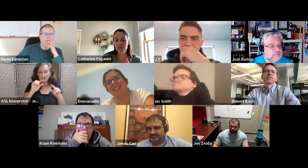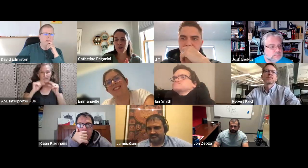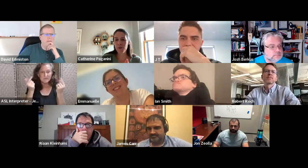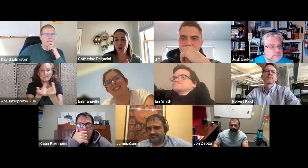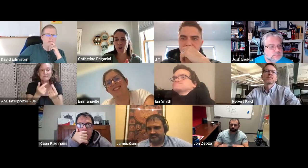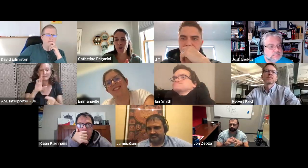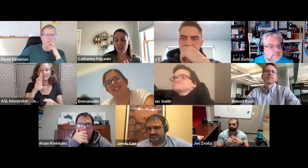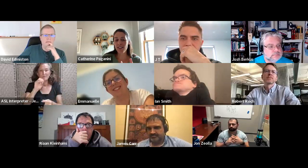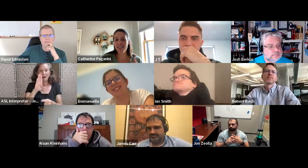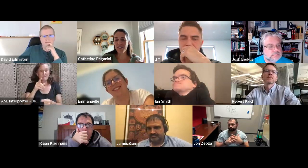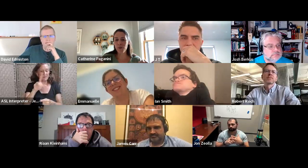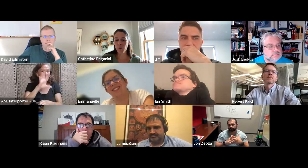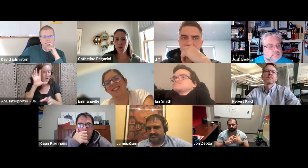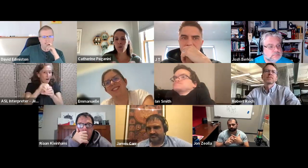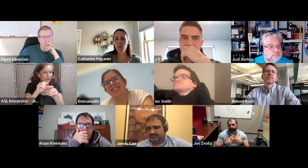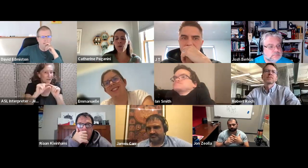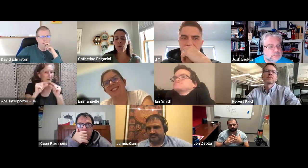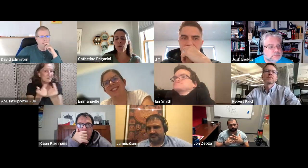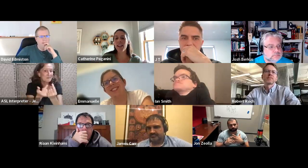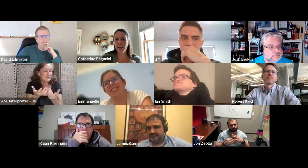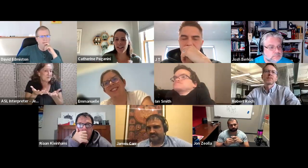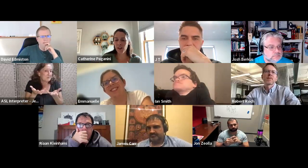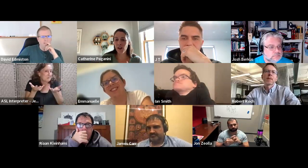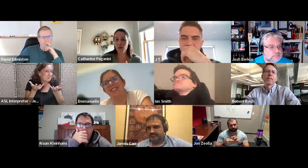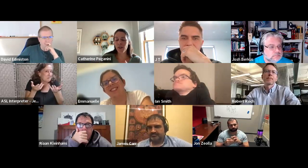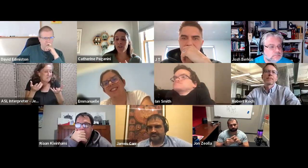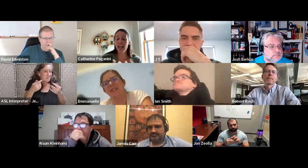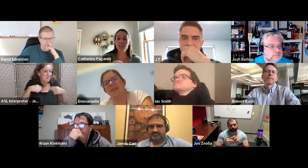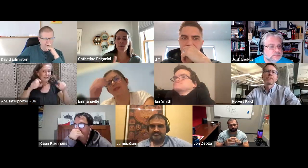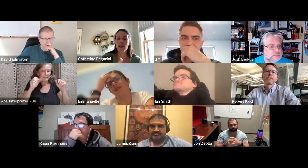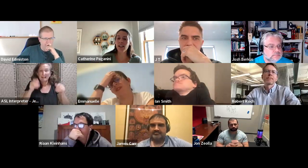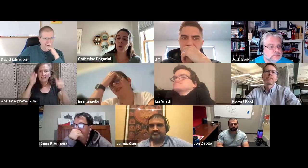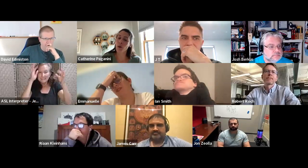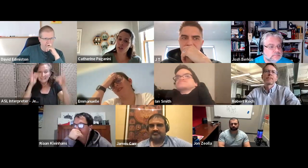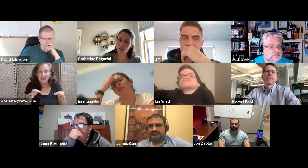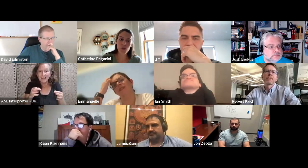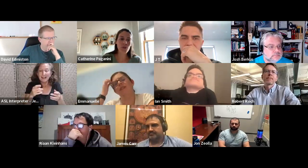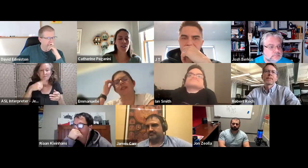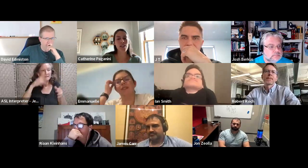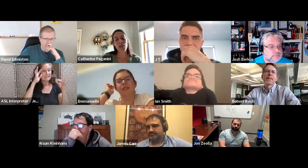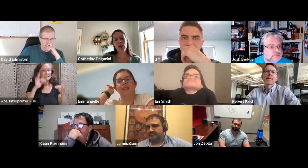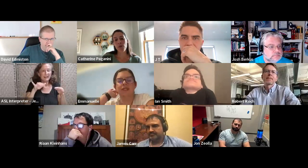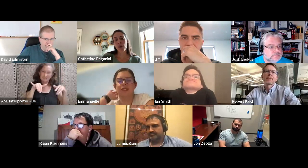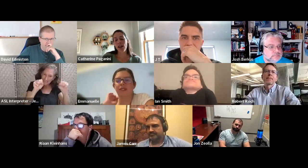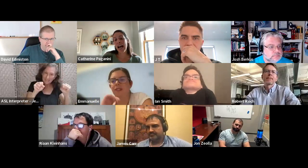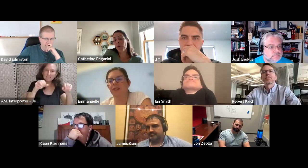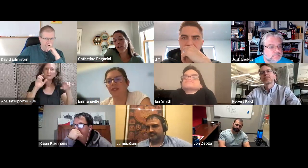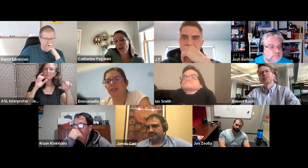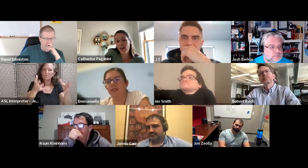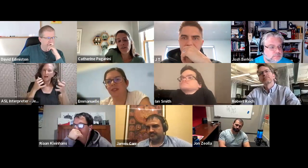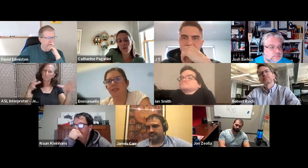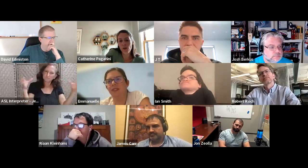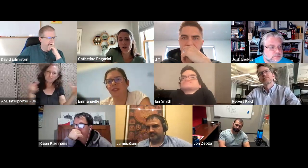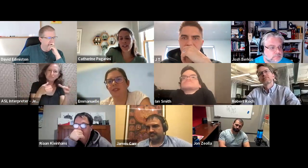part of the group. So this is, we can, you know, if that's something that we want to do, maybe I